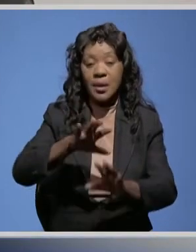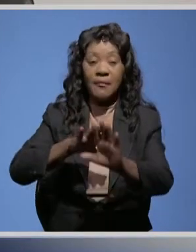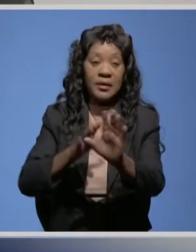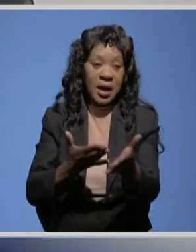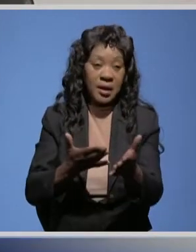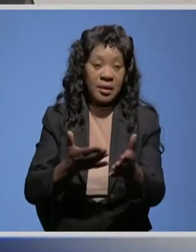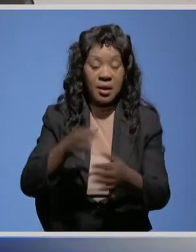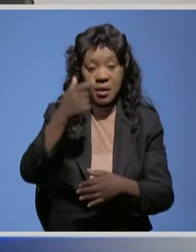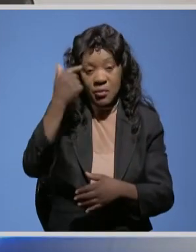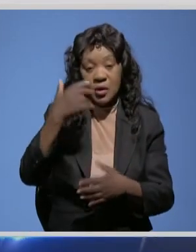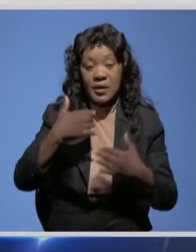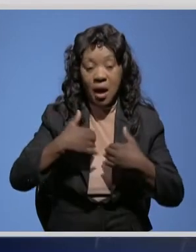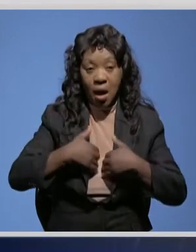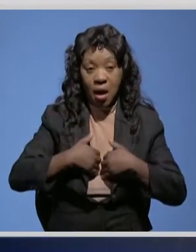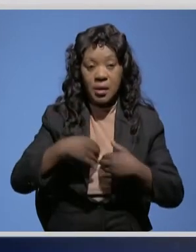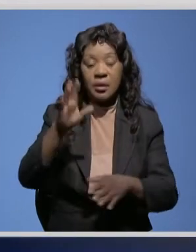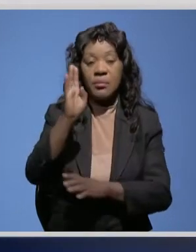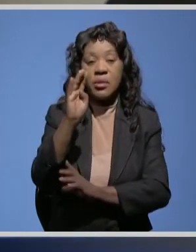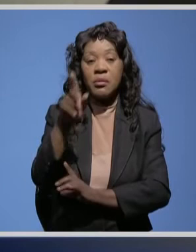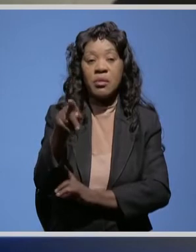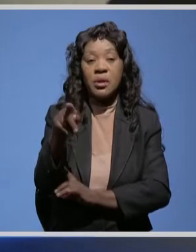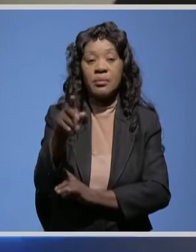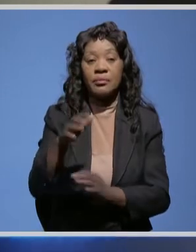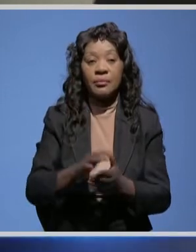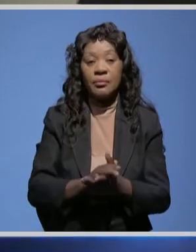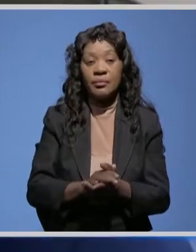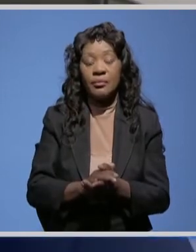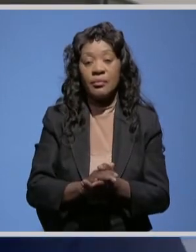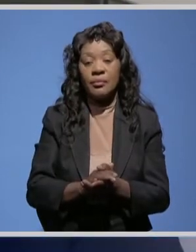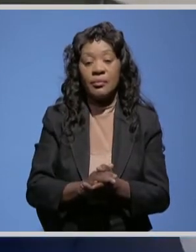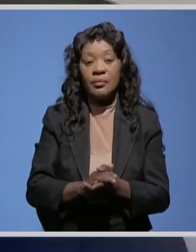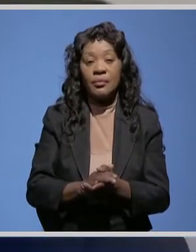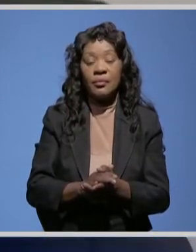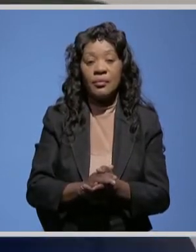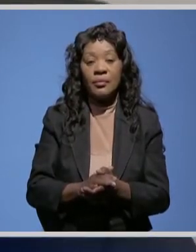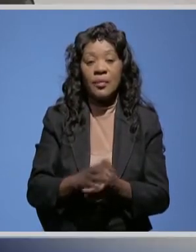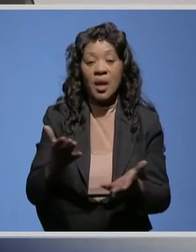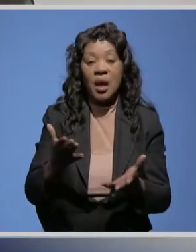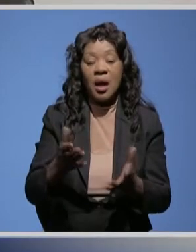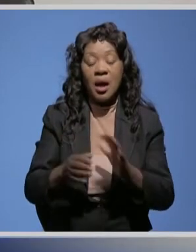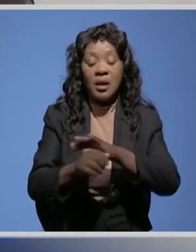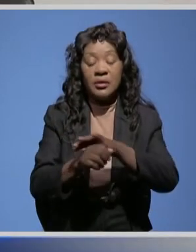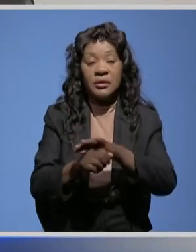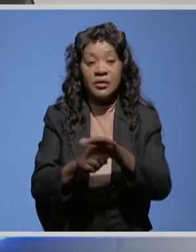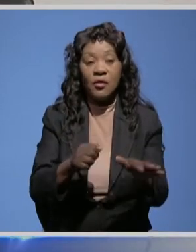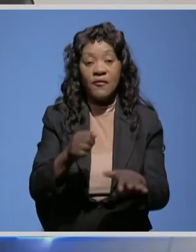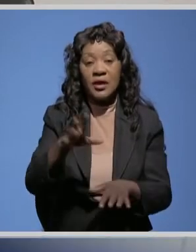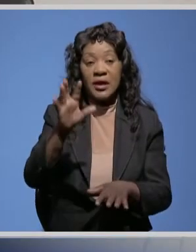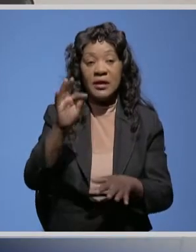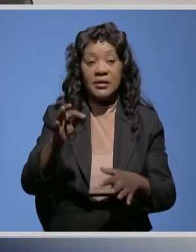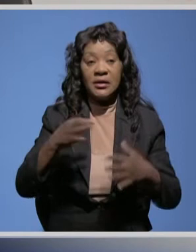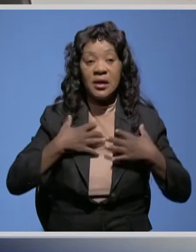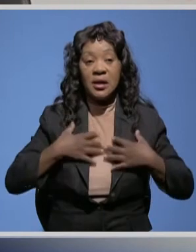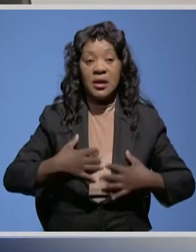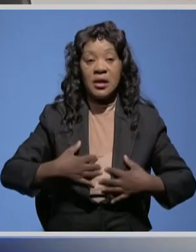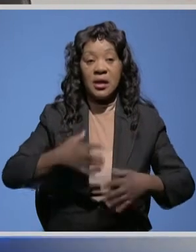and hypertension, and he presented with COVID-19 pneumonia and succumbed despite the